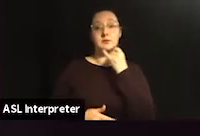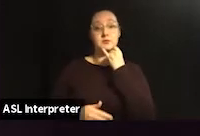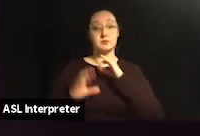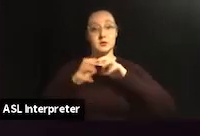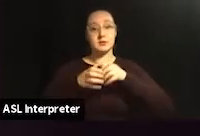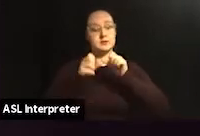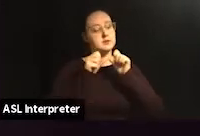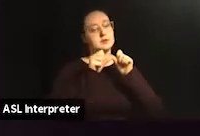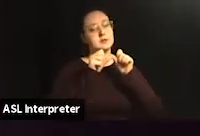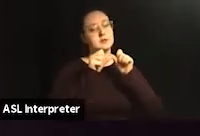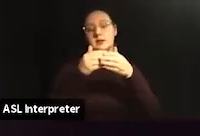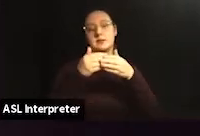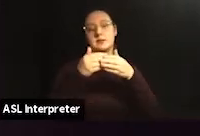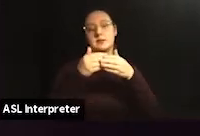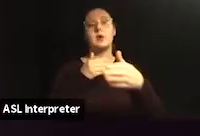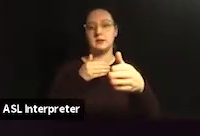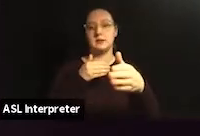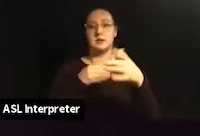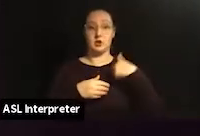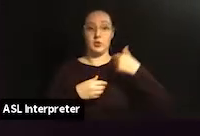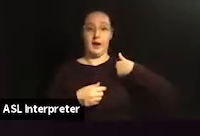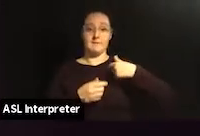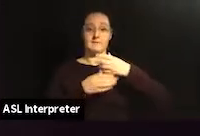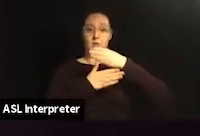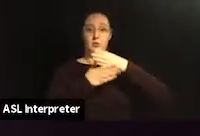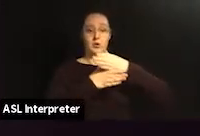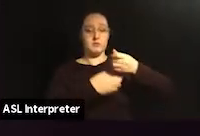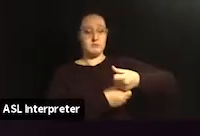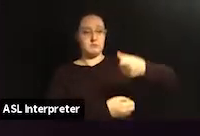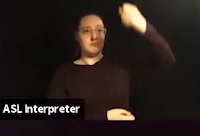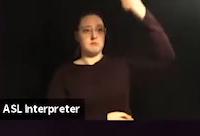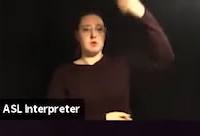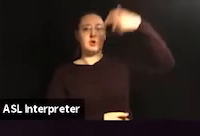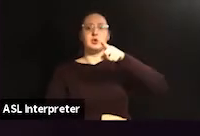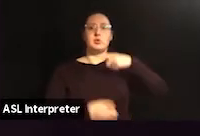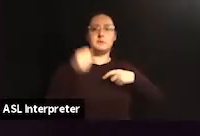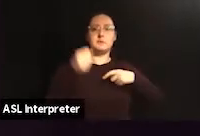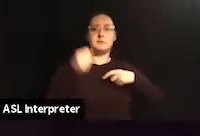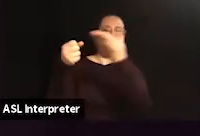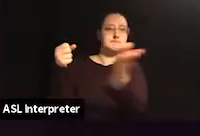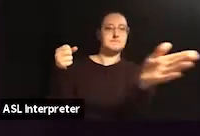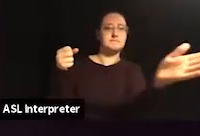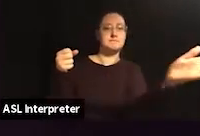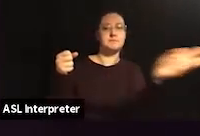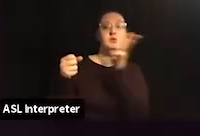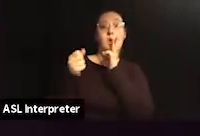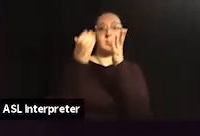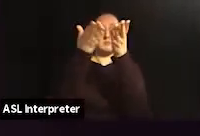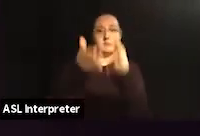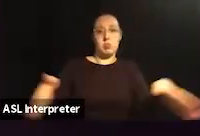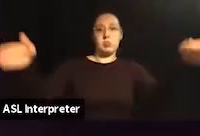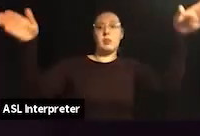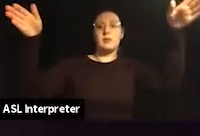lift up your staff and stretch out your hand over the sea and divide it, that the Israelites might